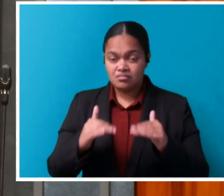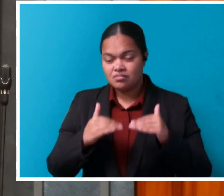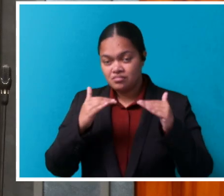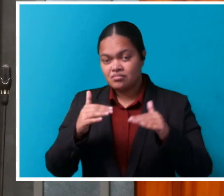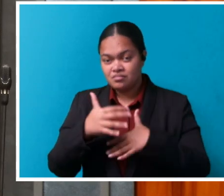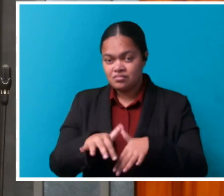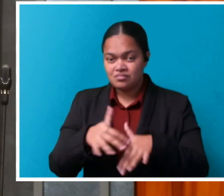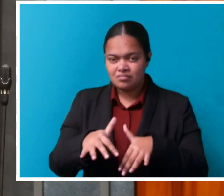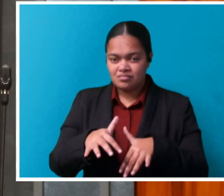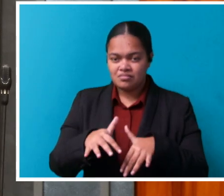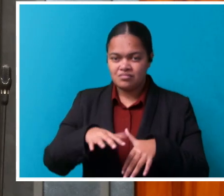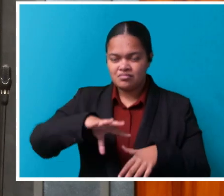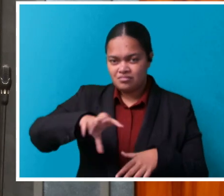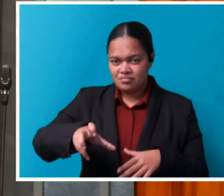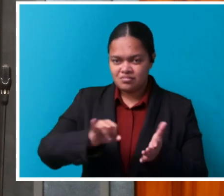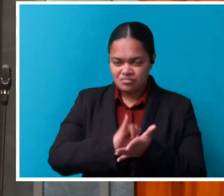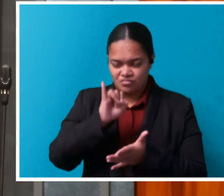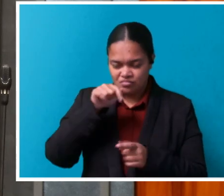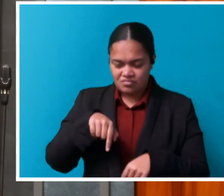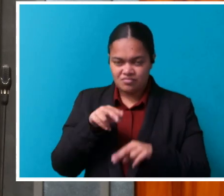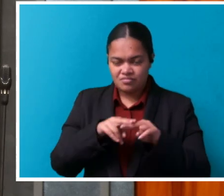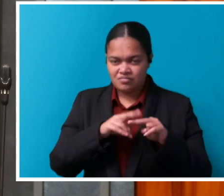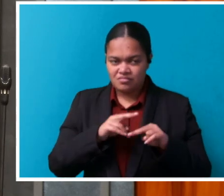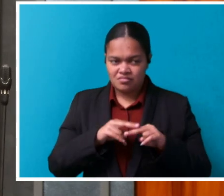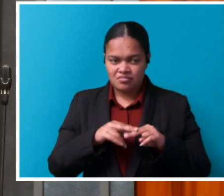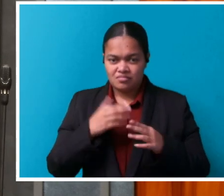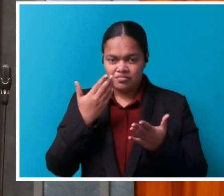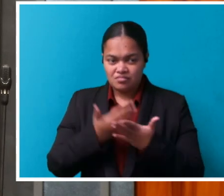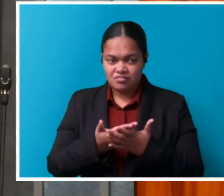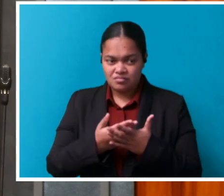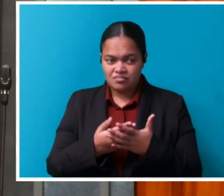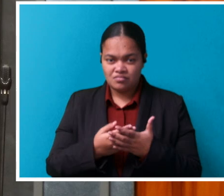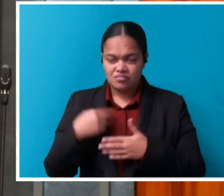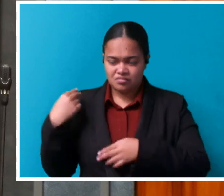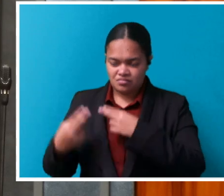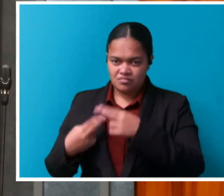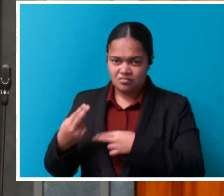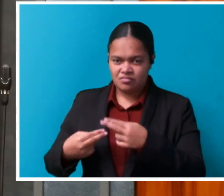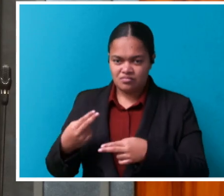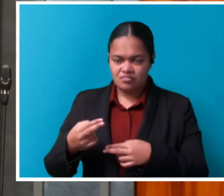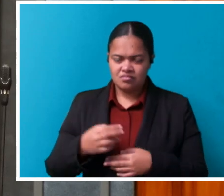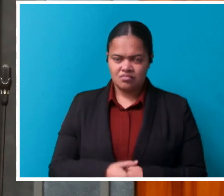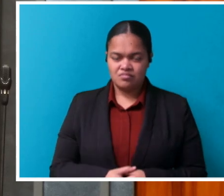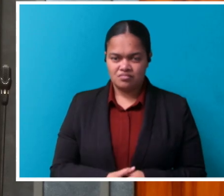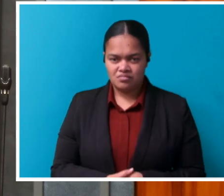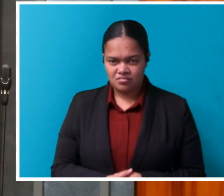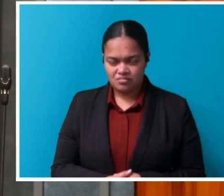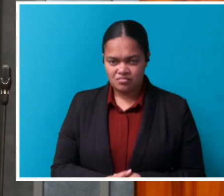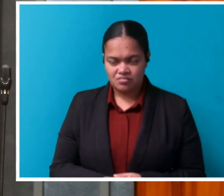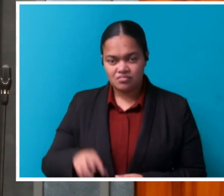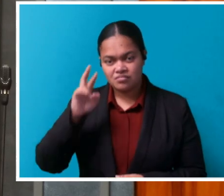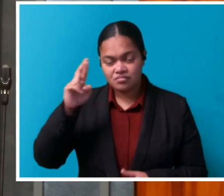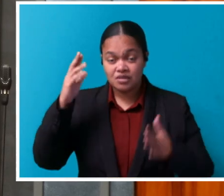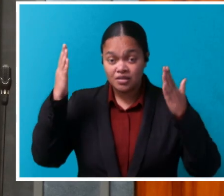sector institutions in Fiji, based on the imperatives of the generations of core customers. Mr. Speaker, sir,